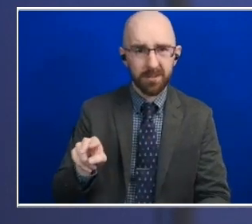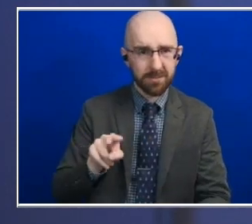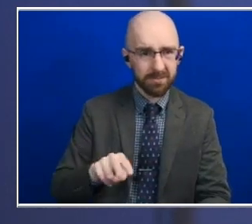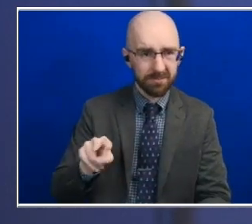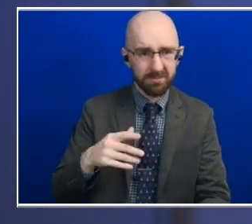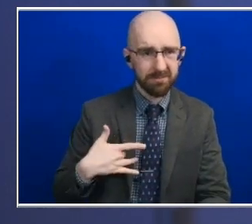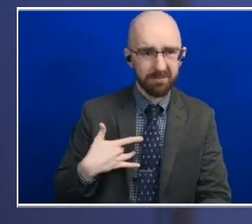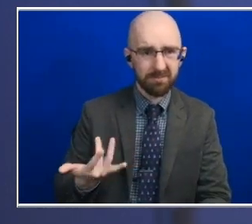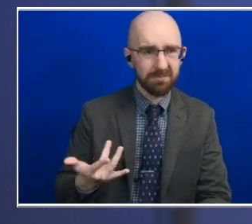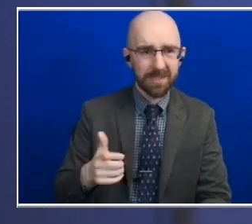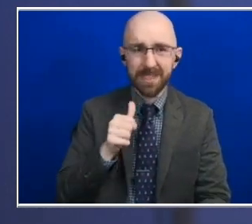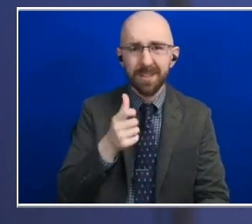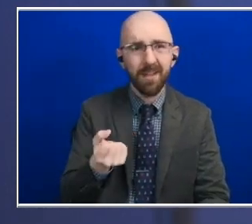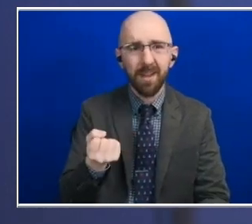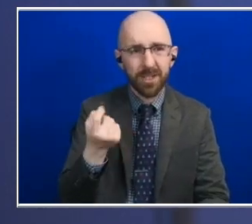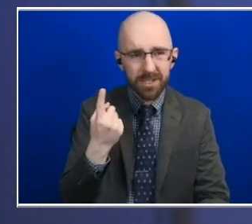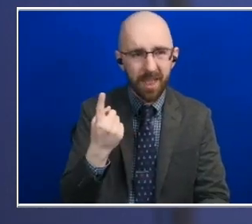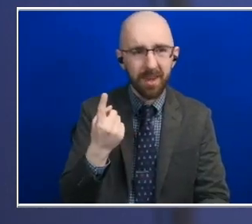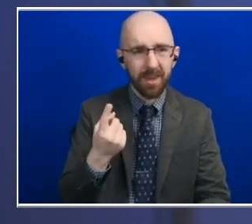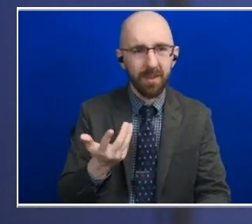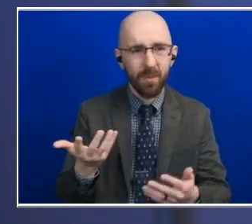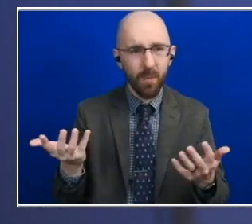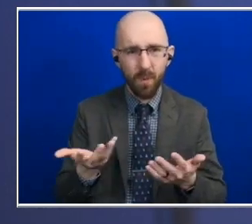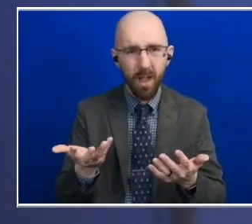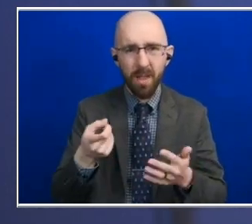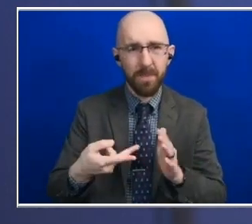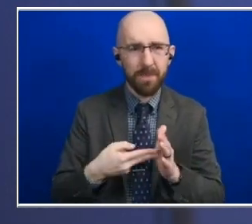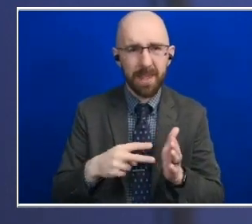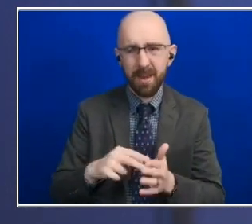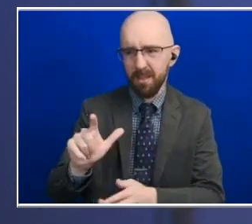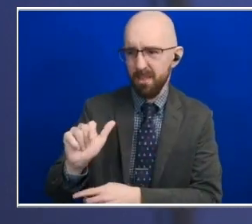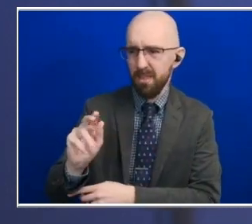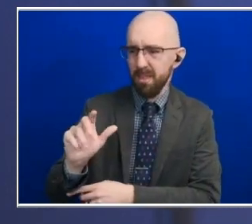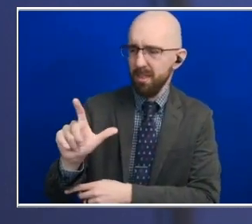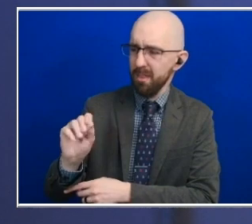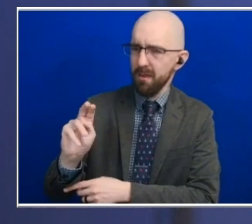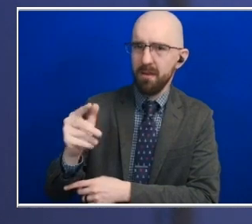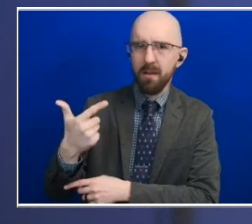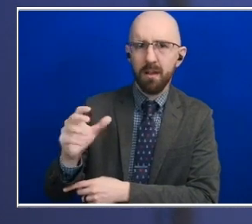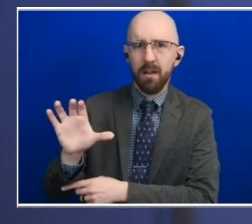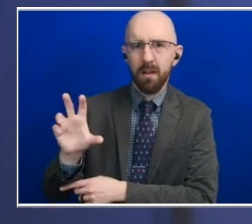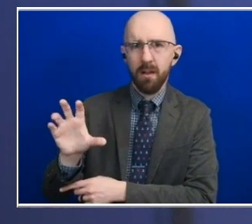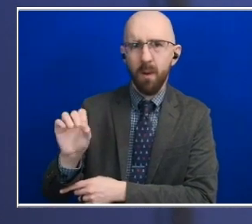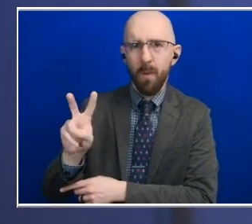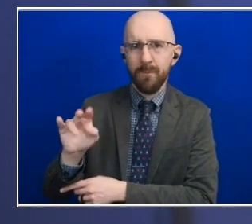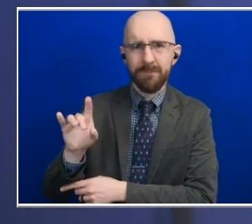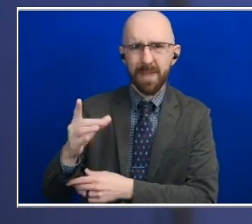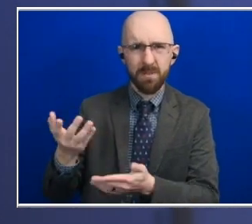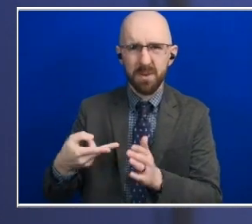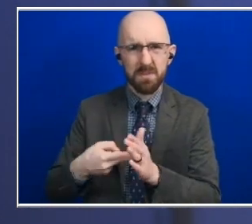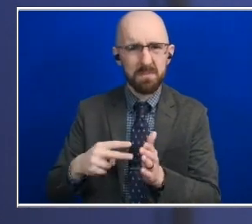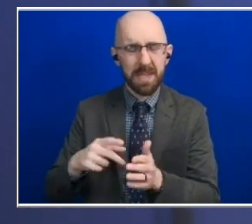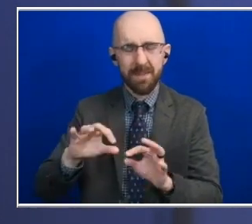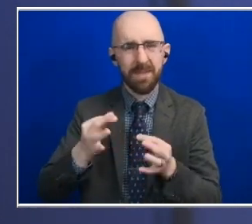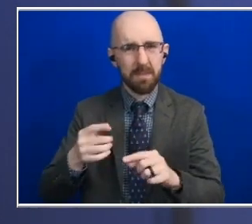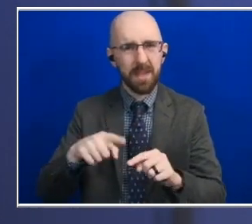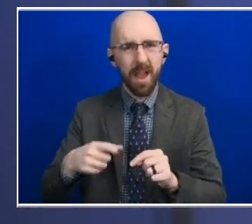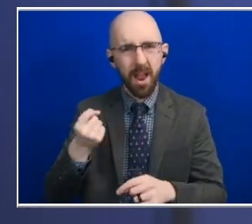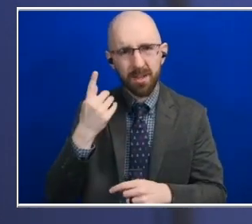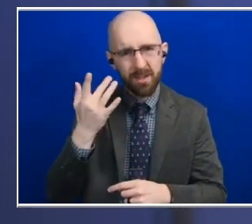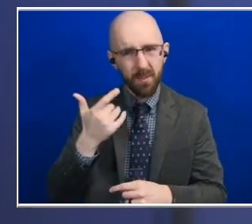understand what do you mean long COVID? What is this? Their families couldn't understand why they didn't just get